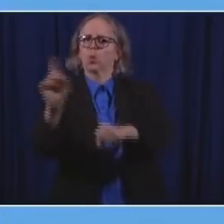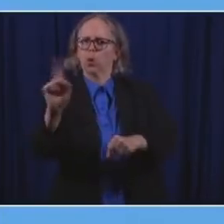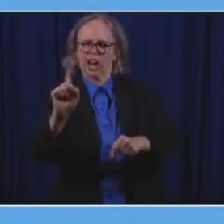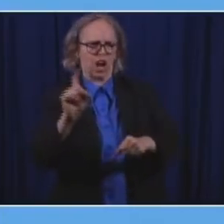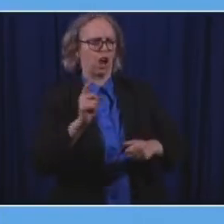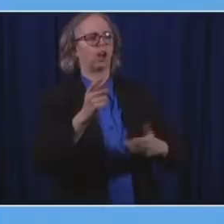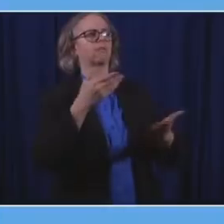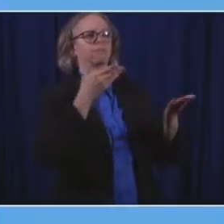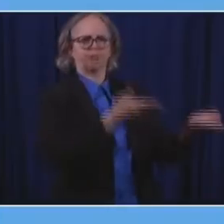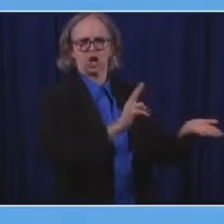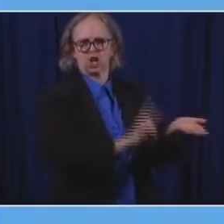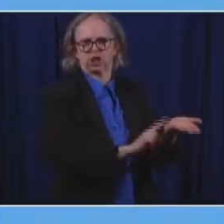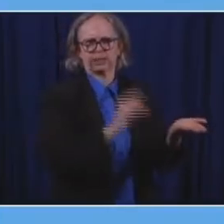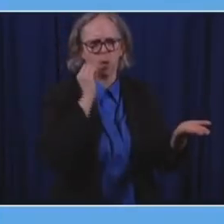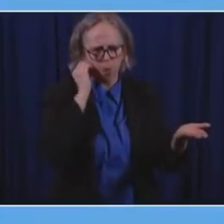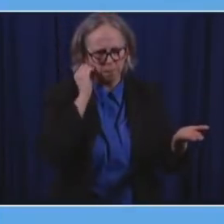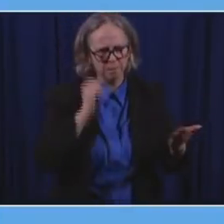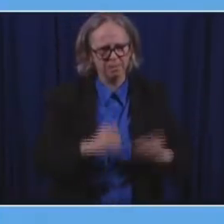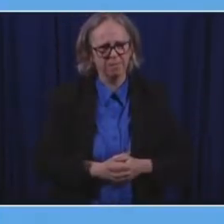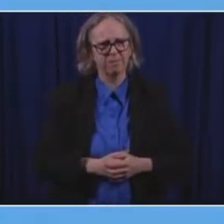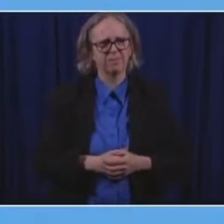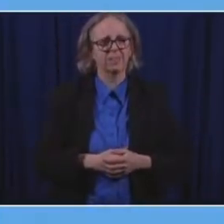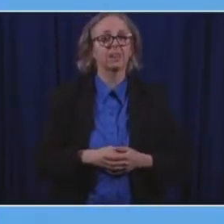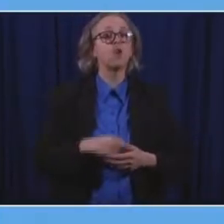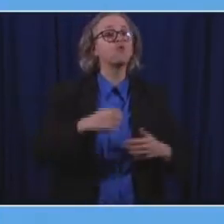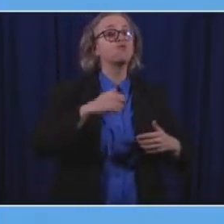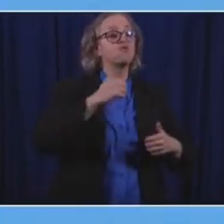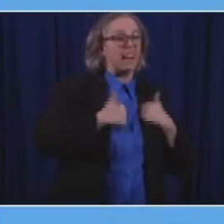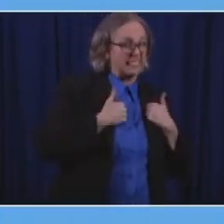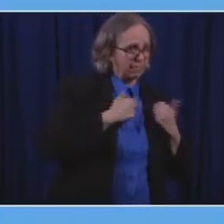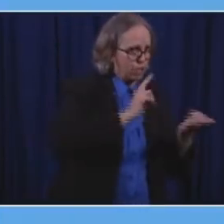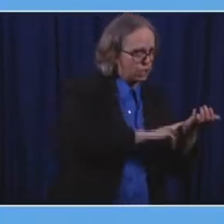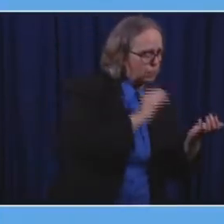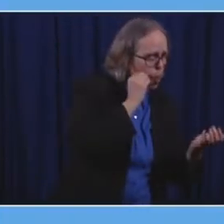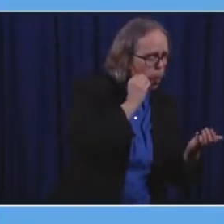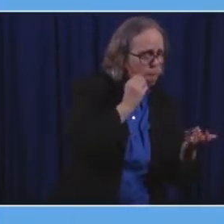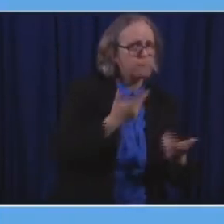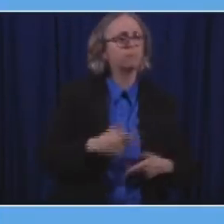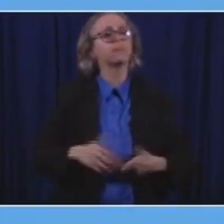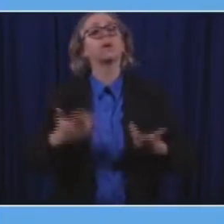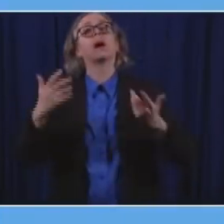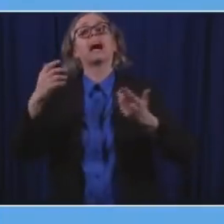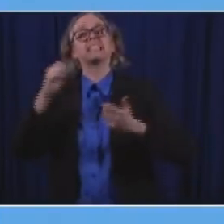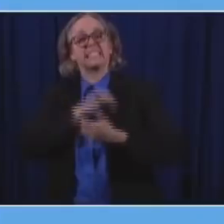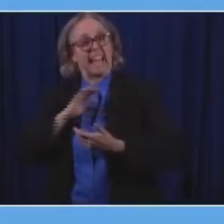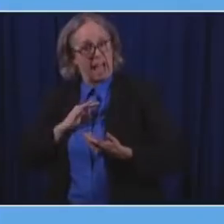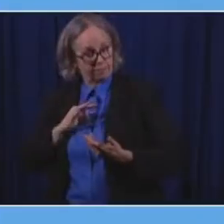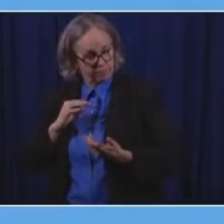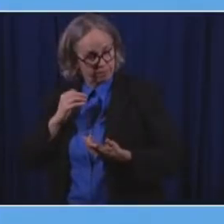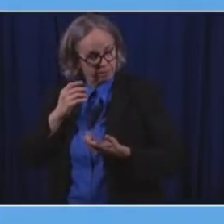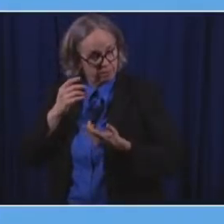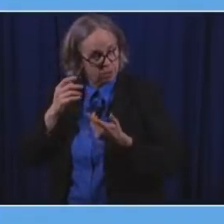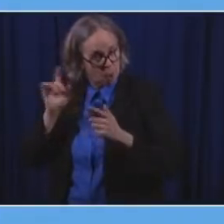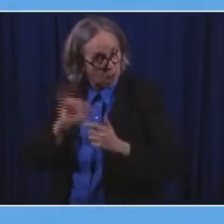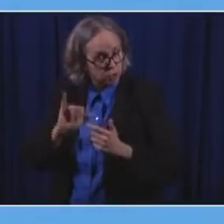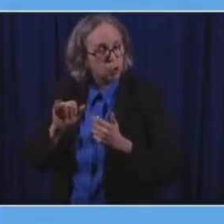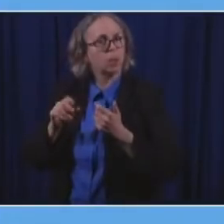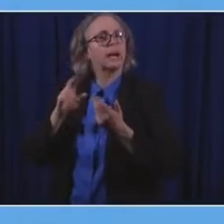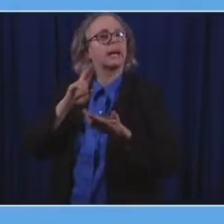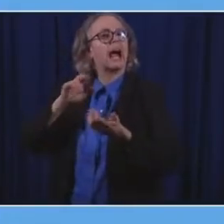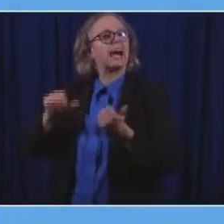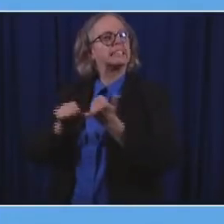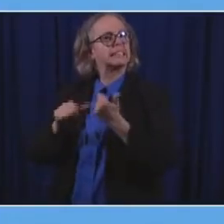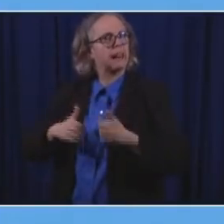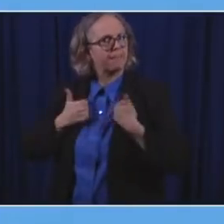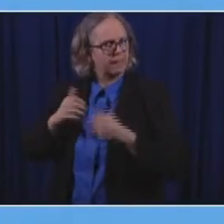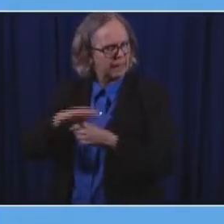residents and staff at assisted living facilities, patients and staff at state